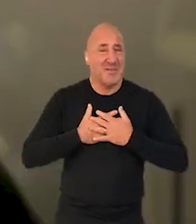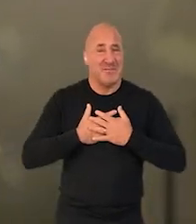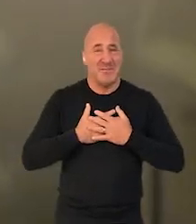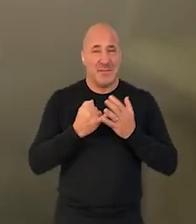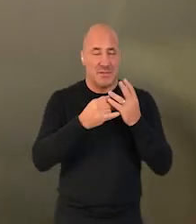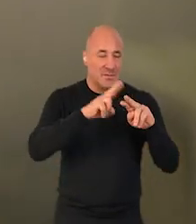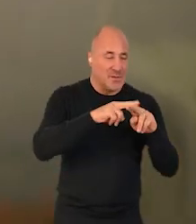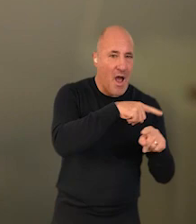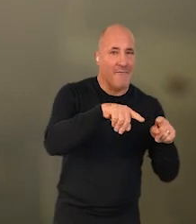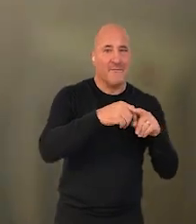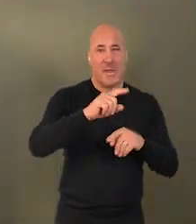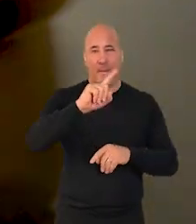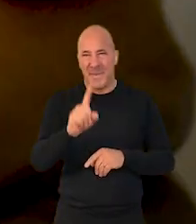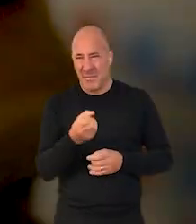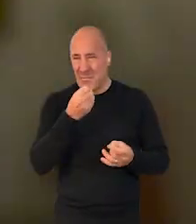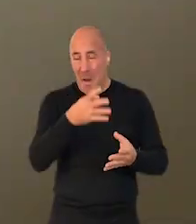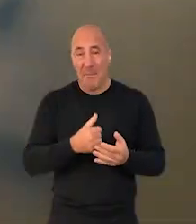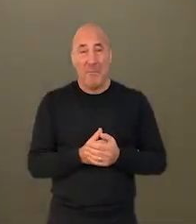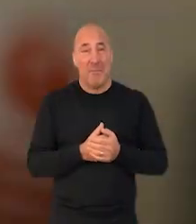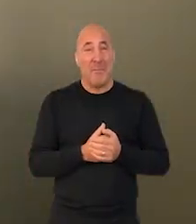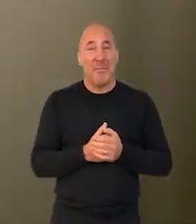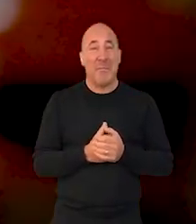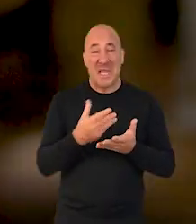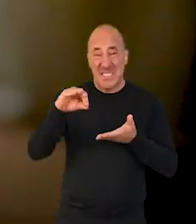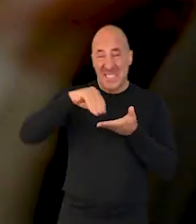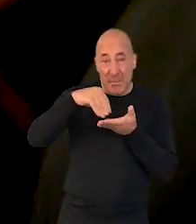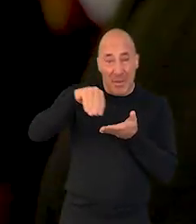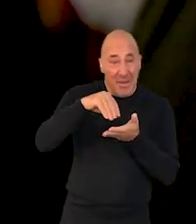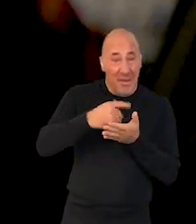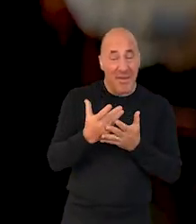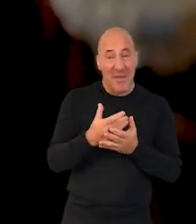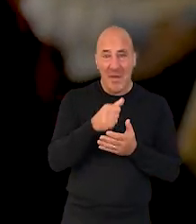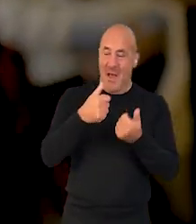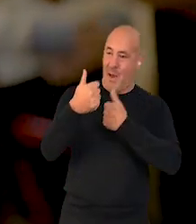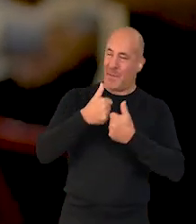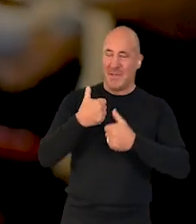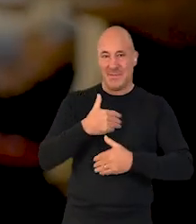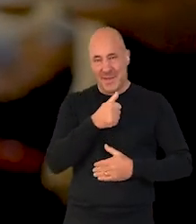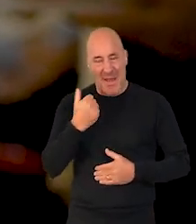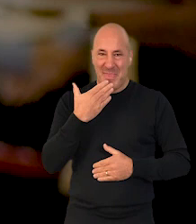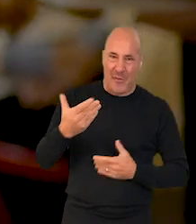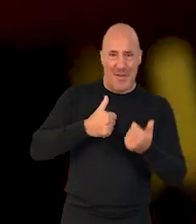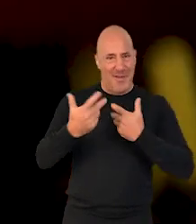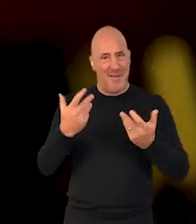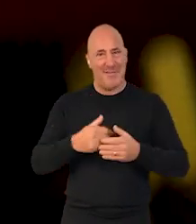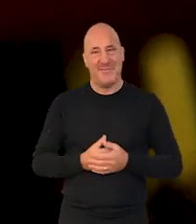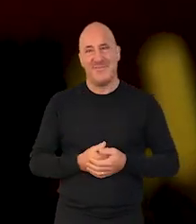love it. The people here are fantastic. I get tips, I get nice